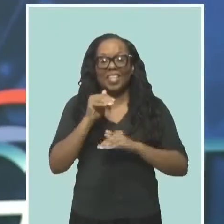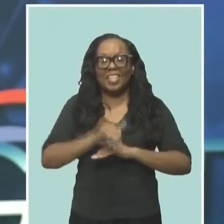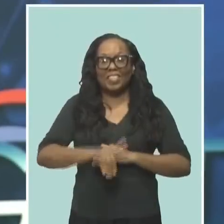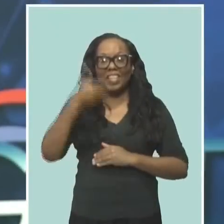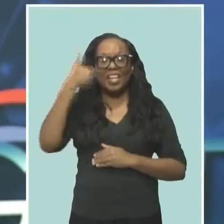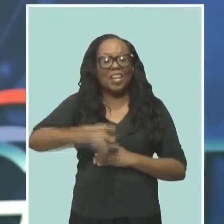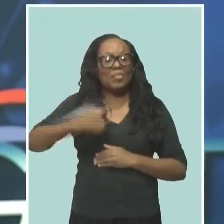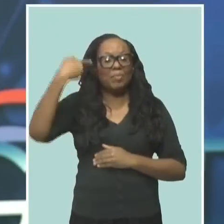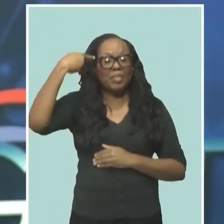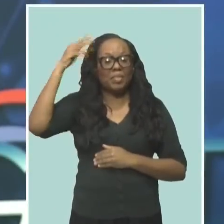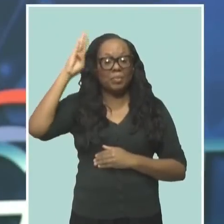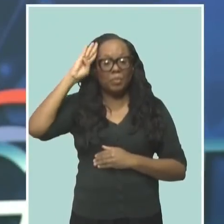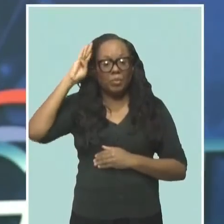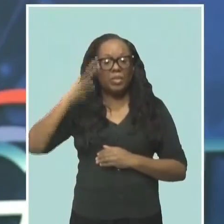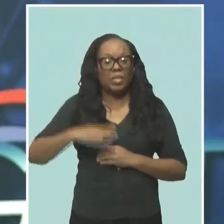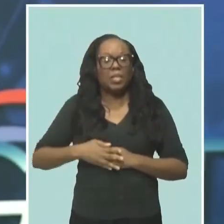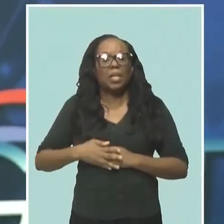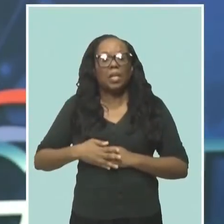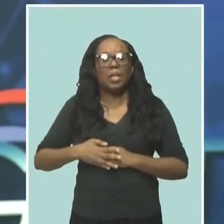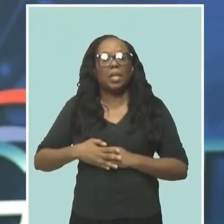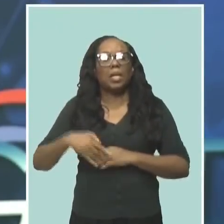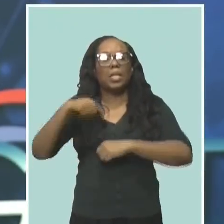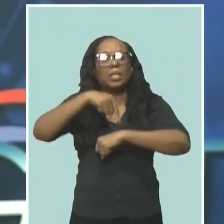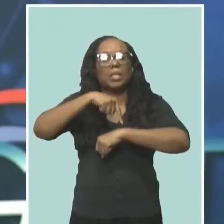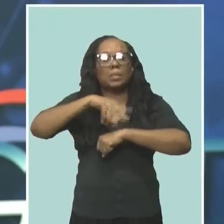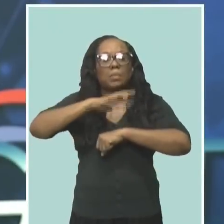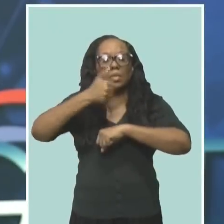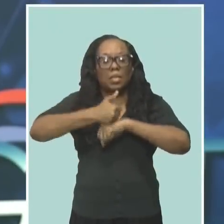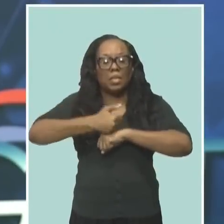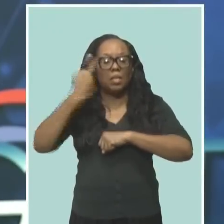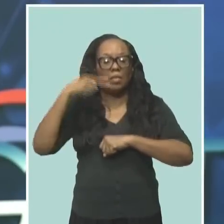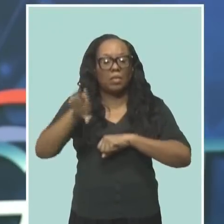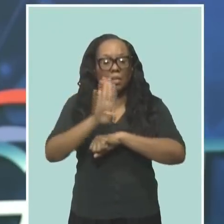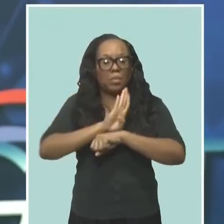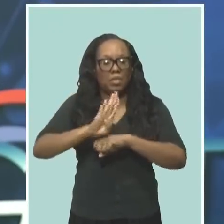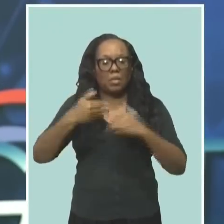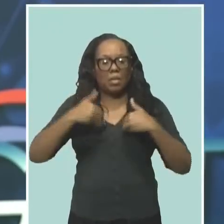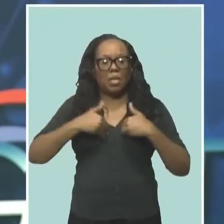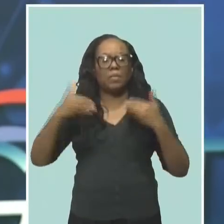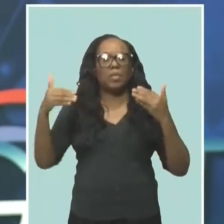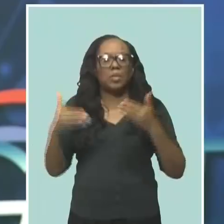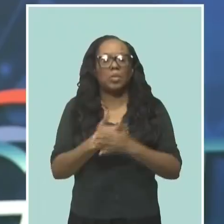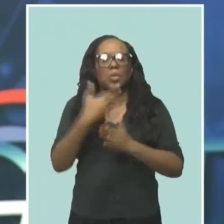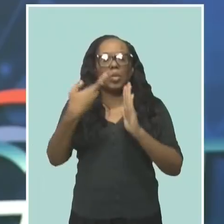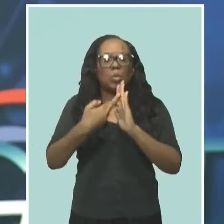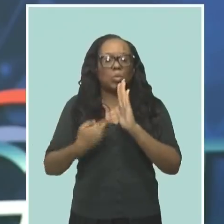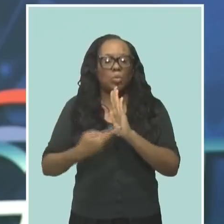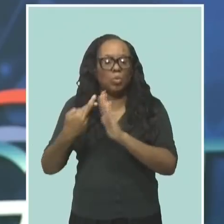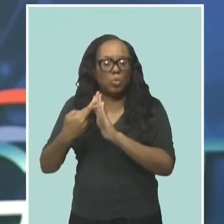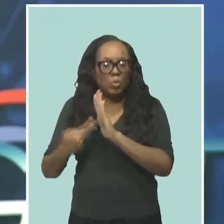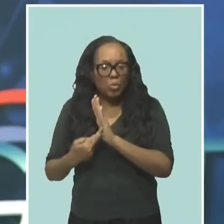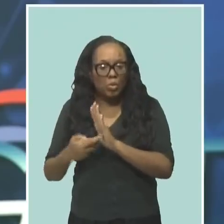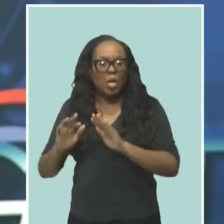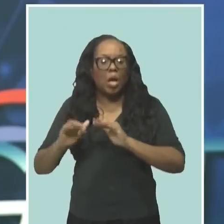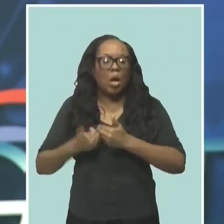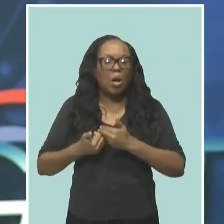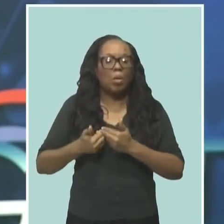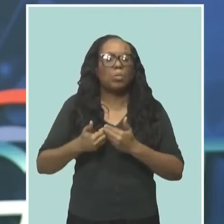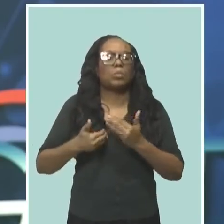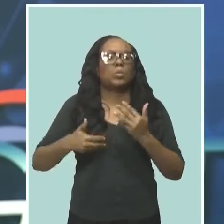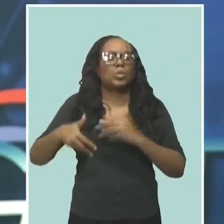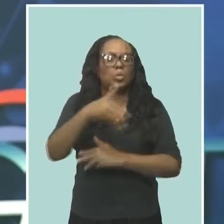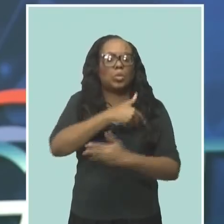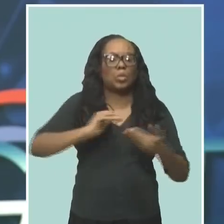I'm Pearson Bowen. A timeline has been set for Barbados to have a new protocol which governs how social partners relate to each other.